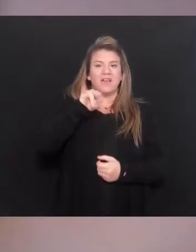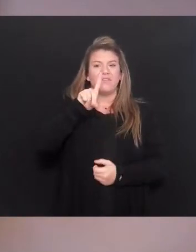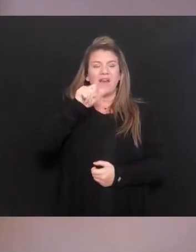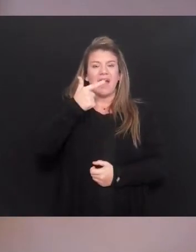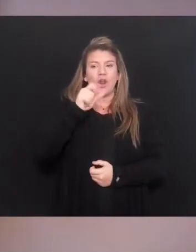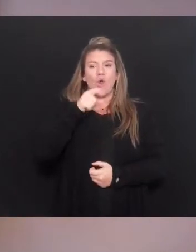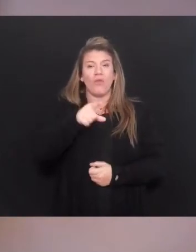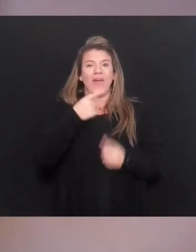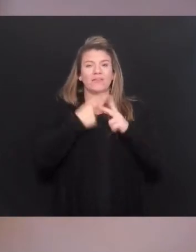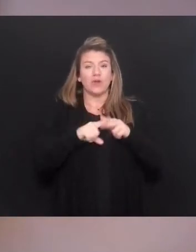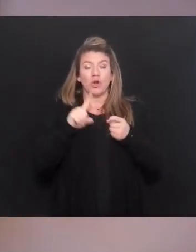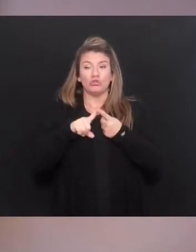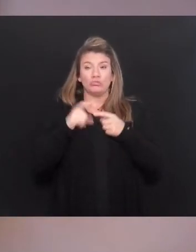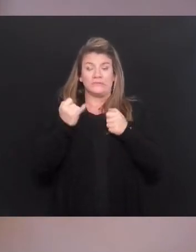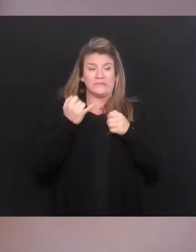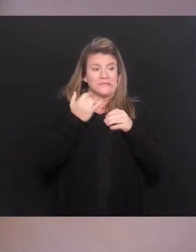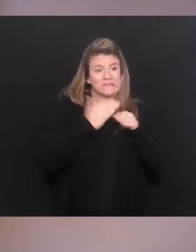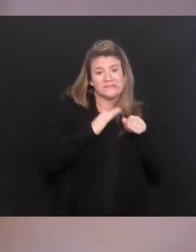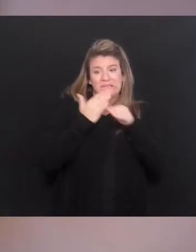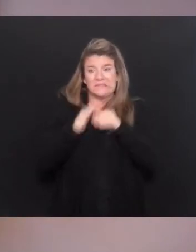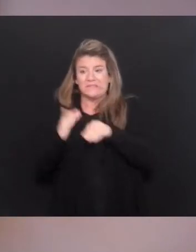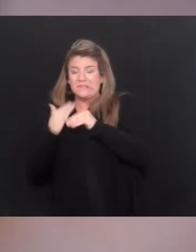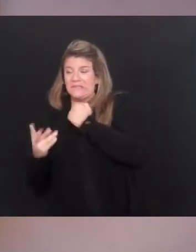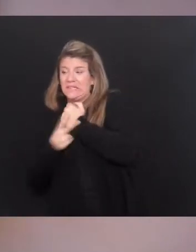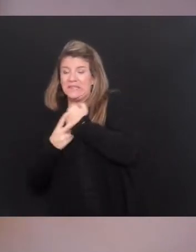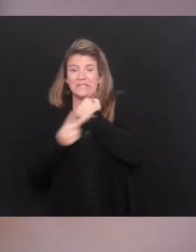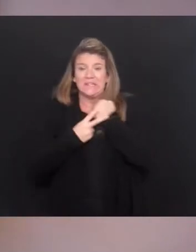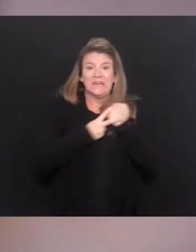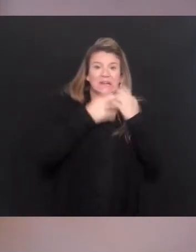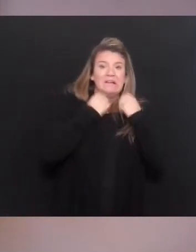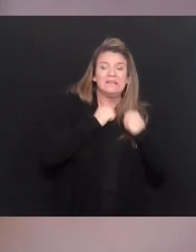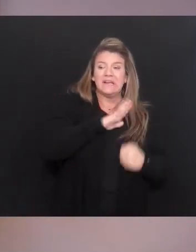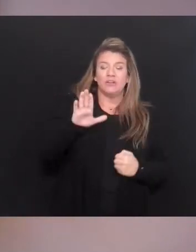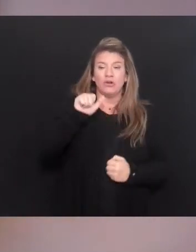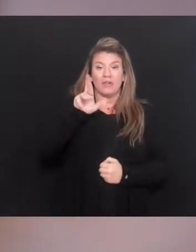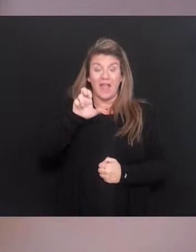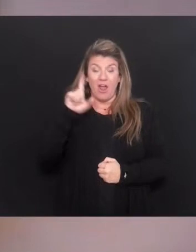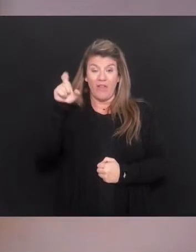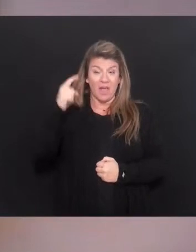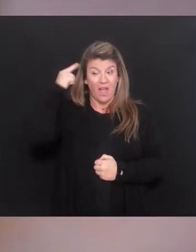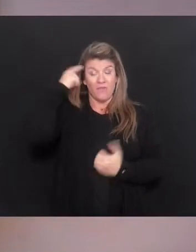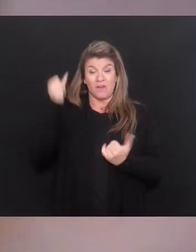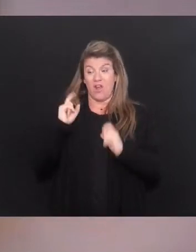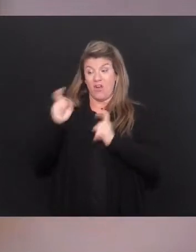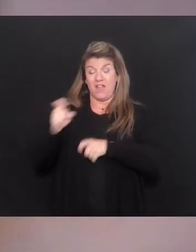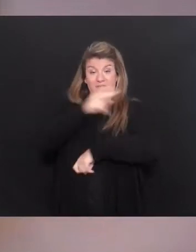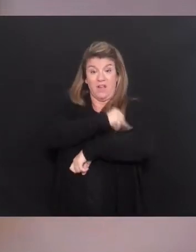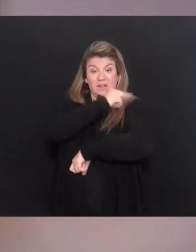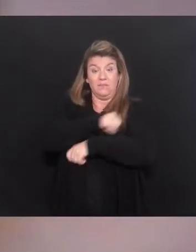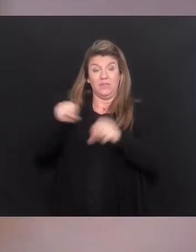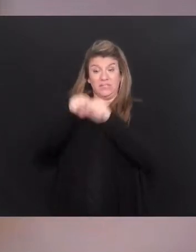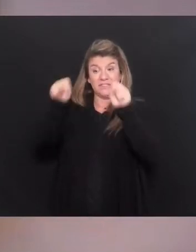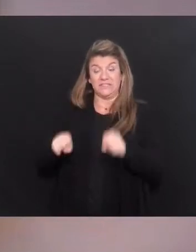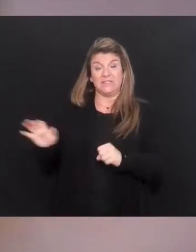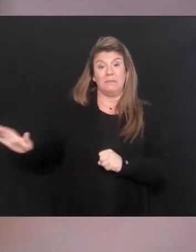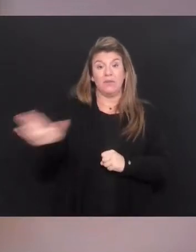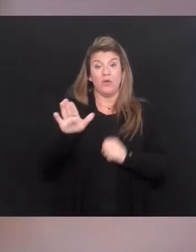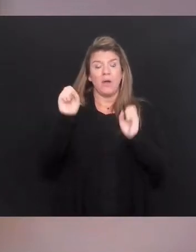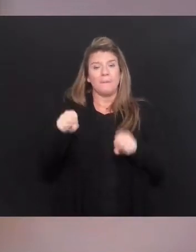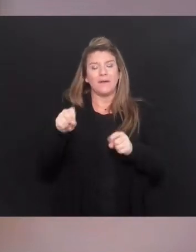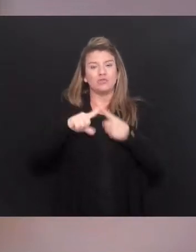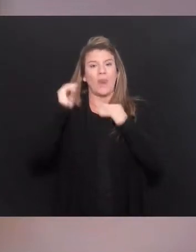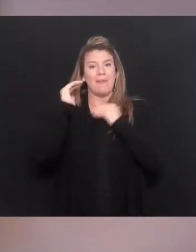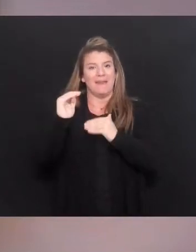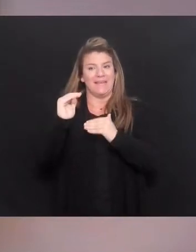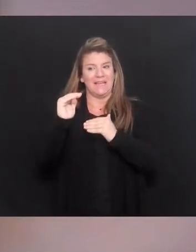to ration care. They have now, the government has given the hospital systems the ability to